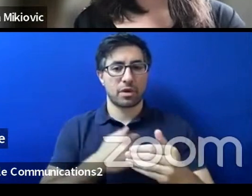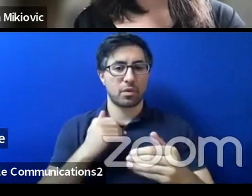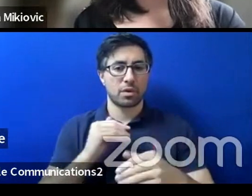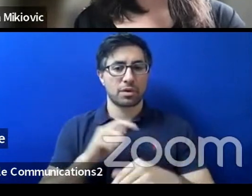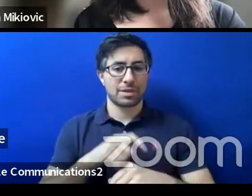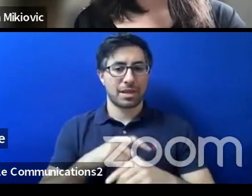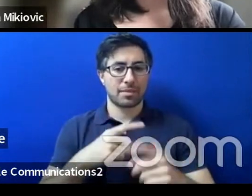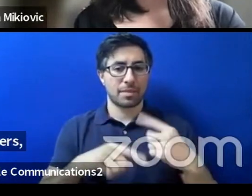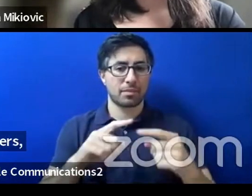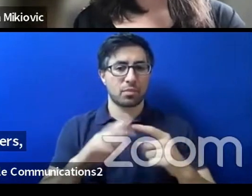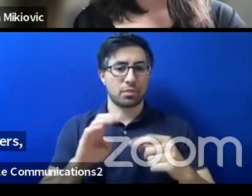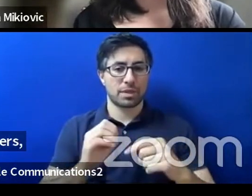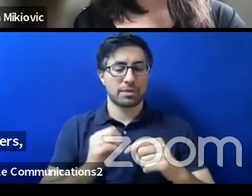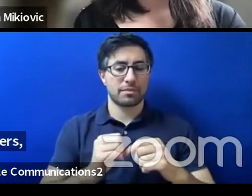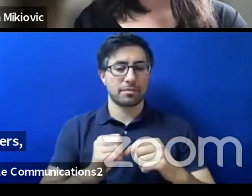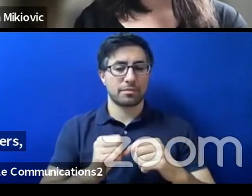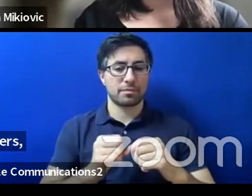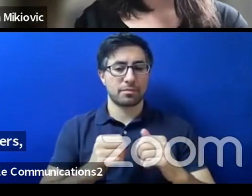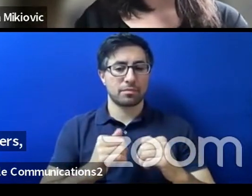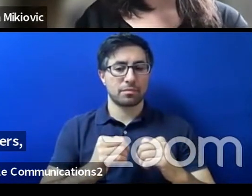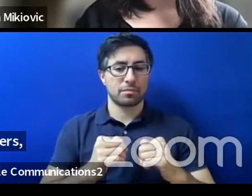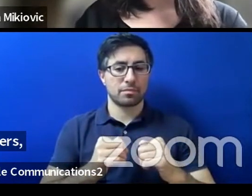to be. We give,